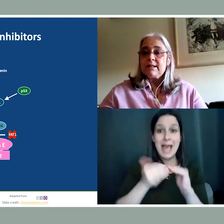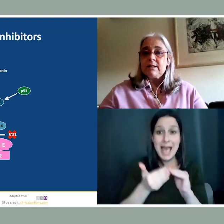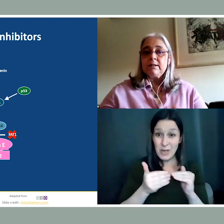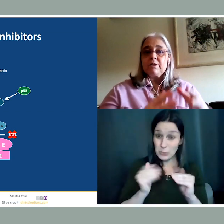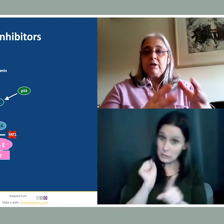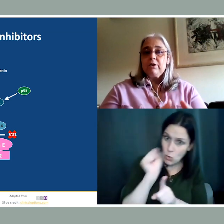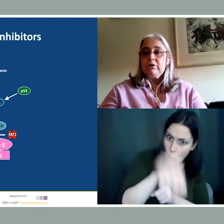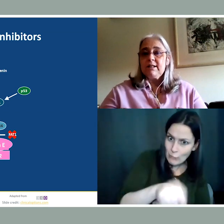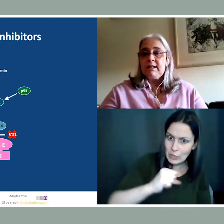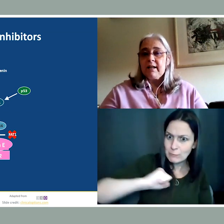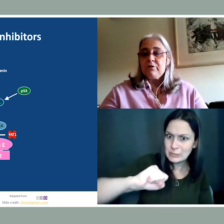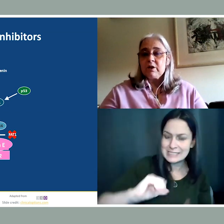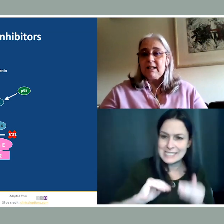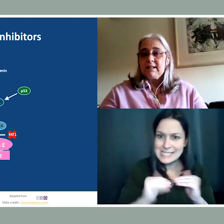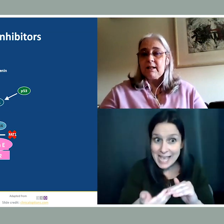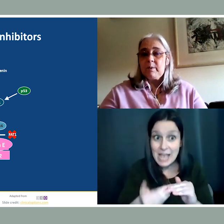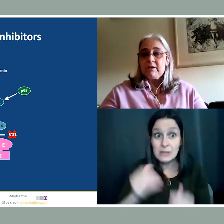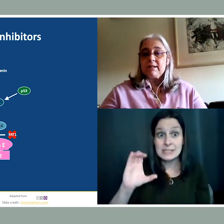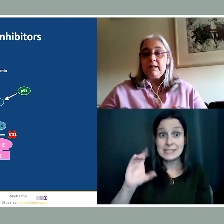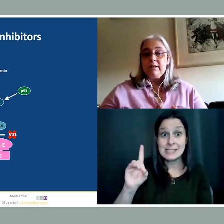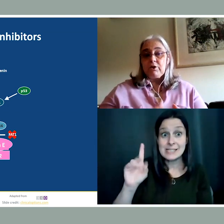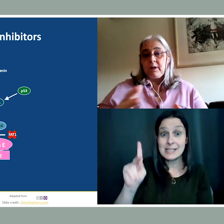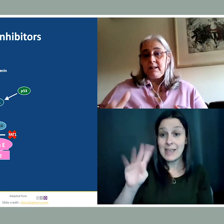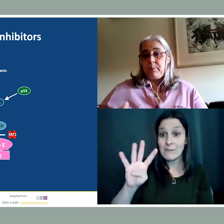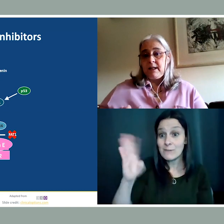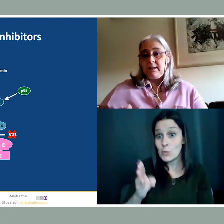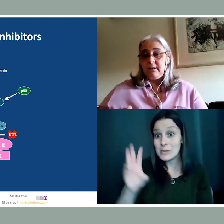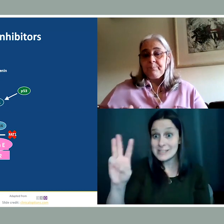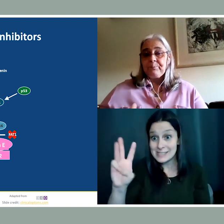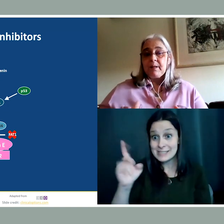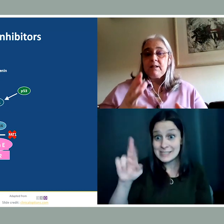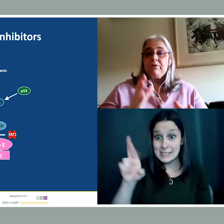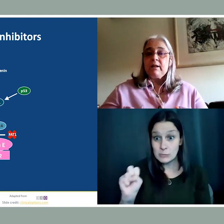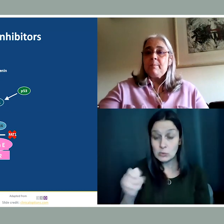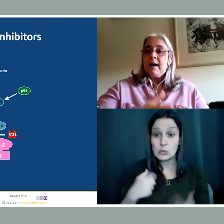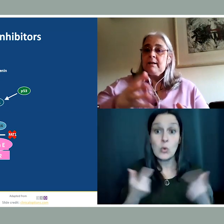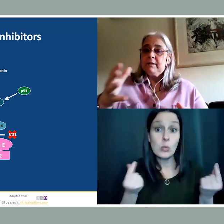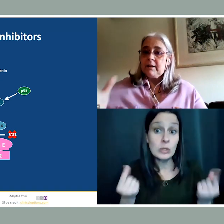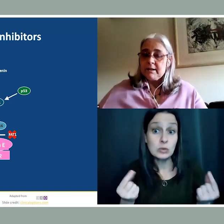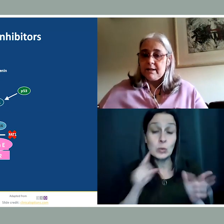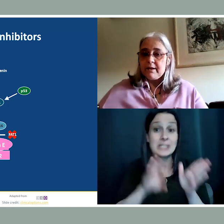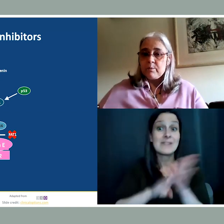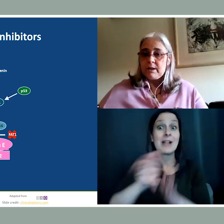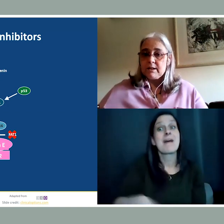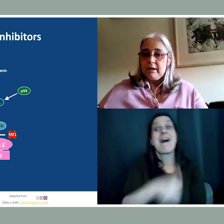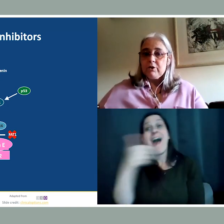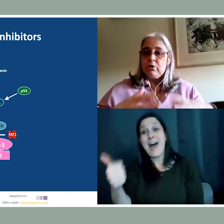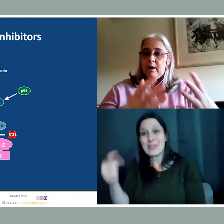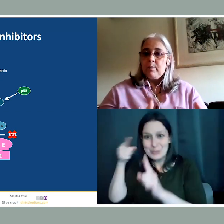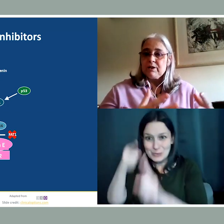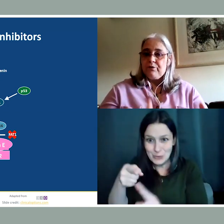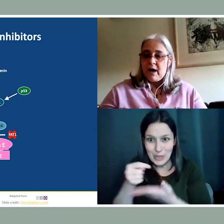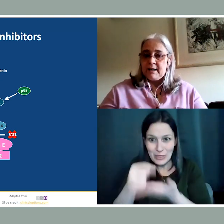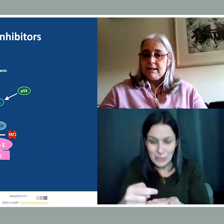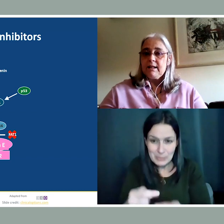overcome resistance to the CDK4/6 inhibitors? So what is being done is develop other targeted therapies to